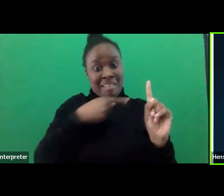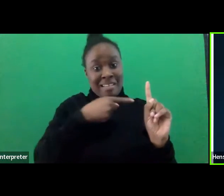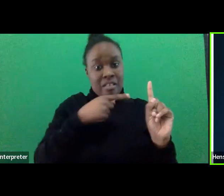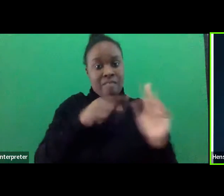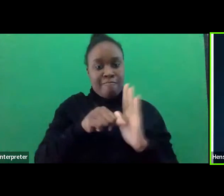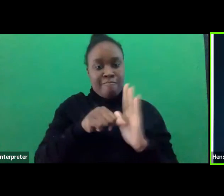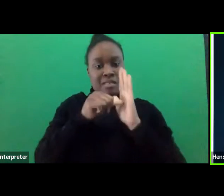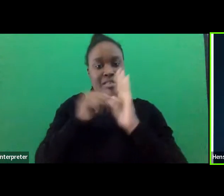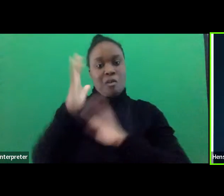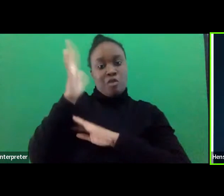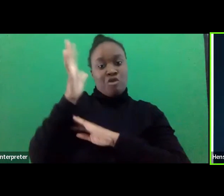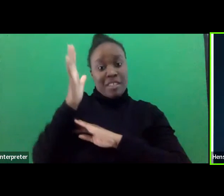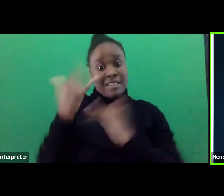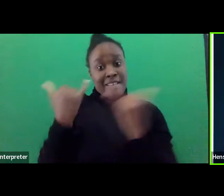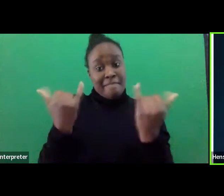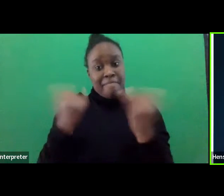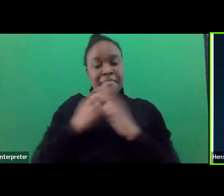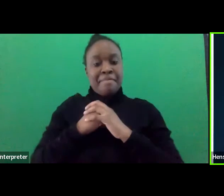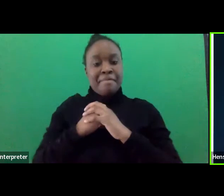keynote address.